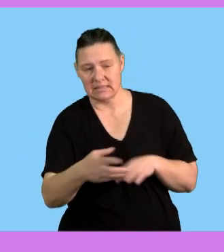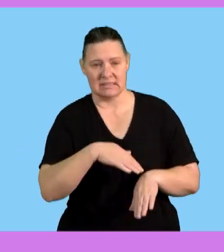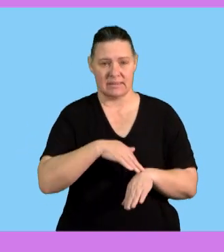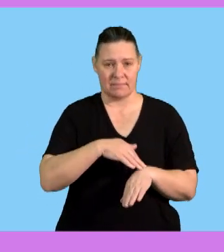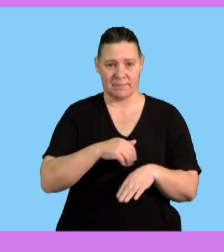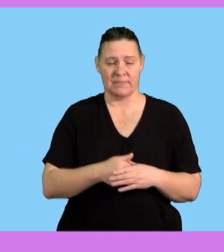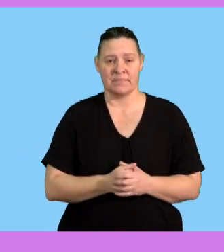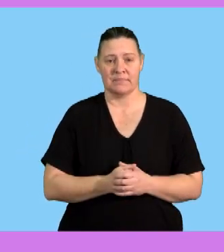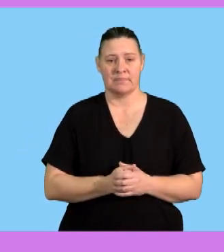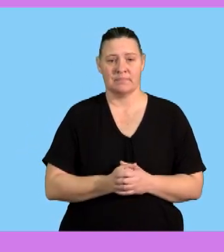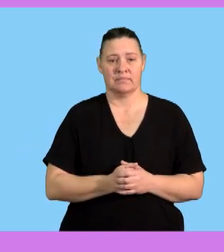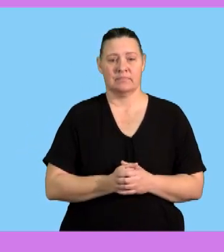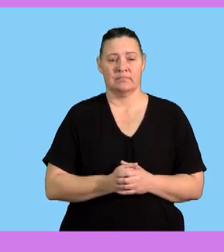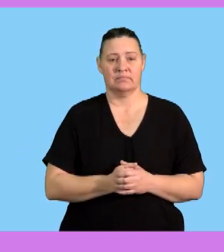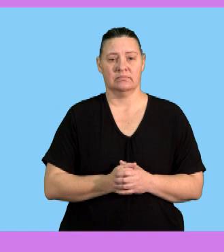time.